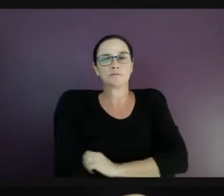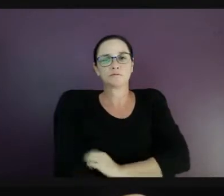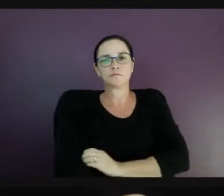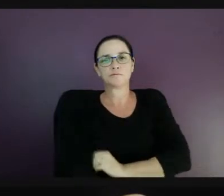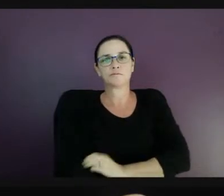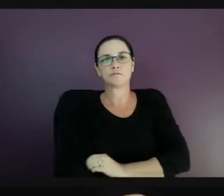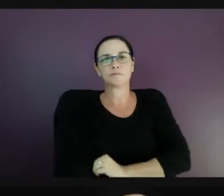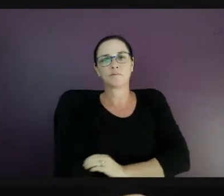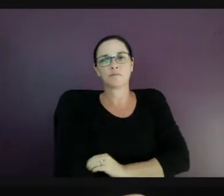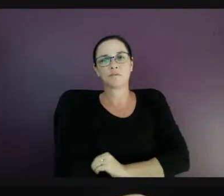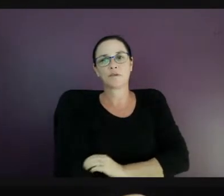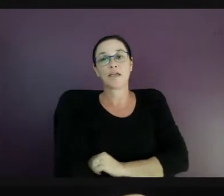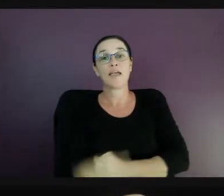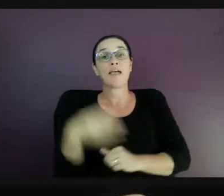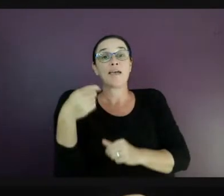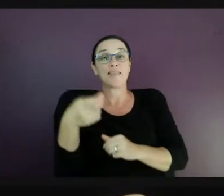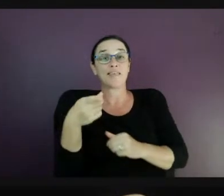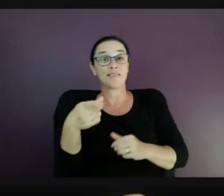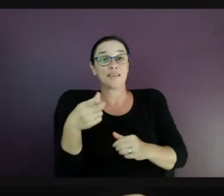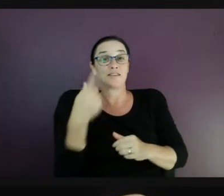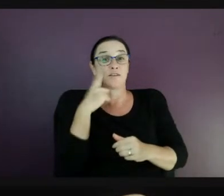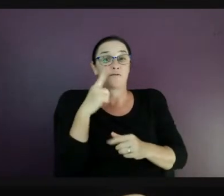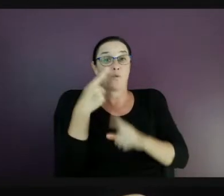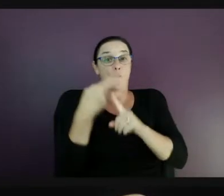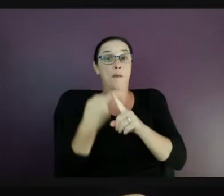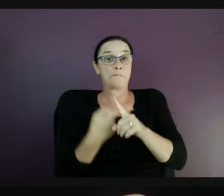last month of earthquakes.